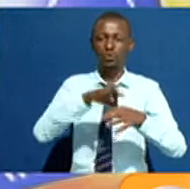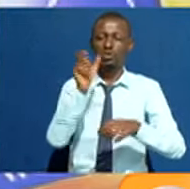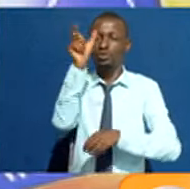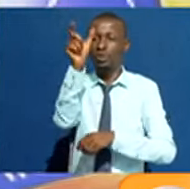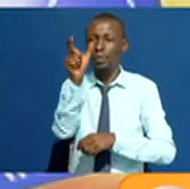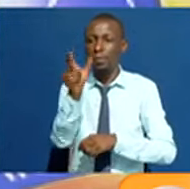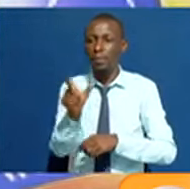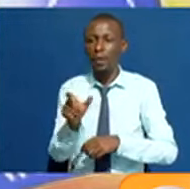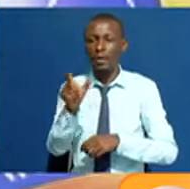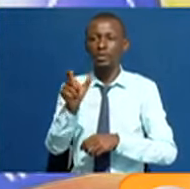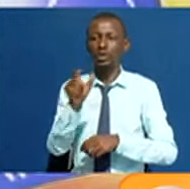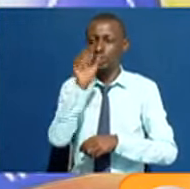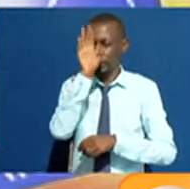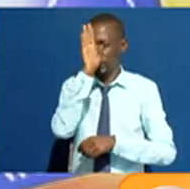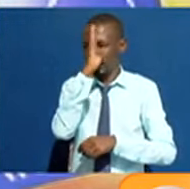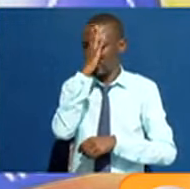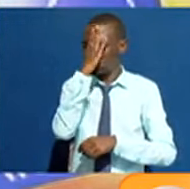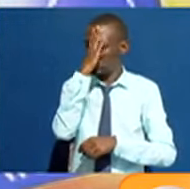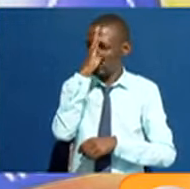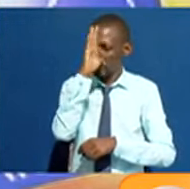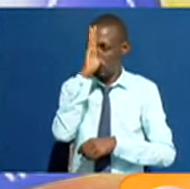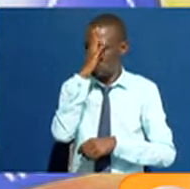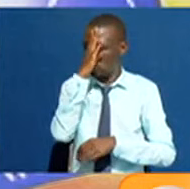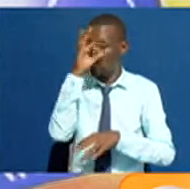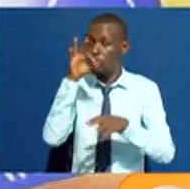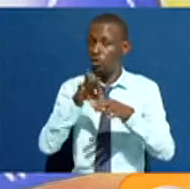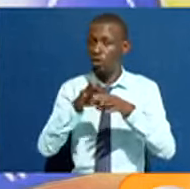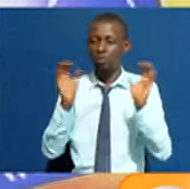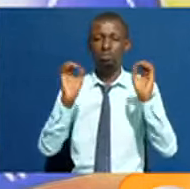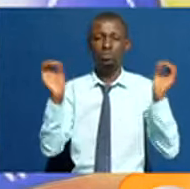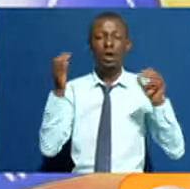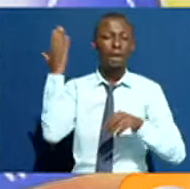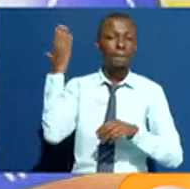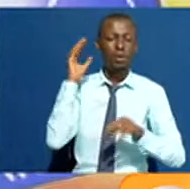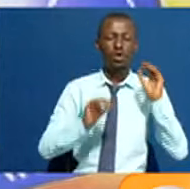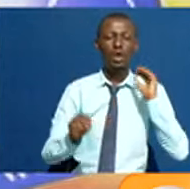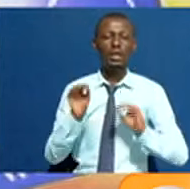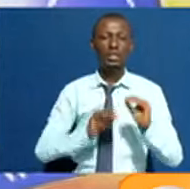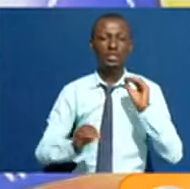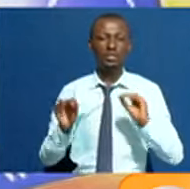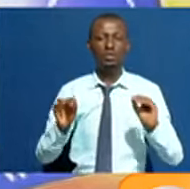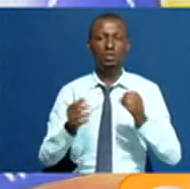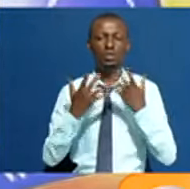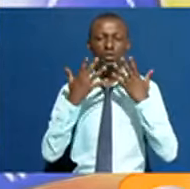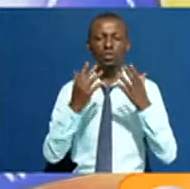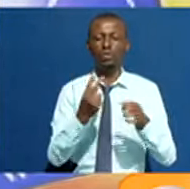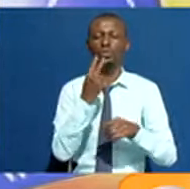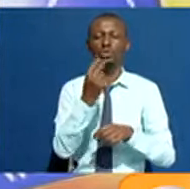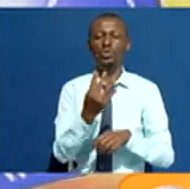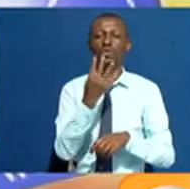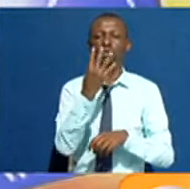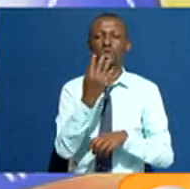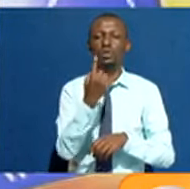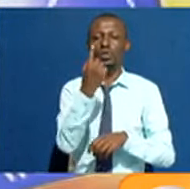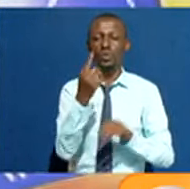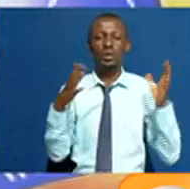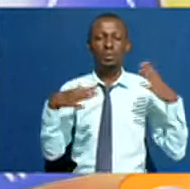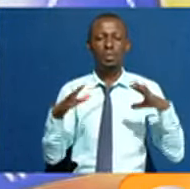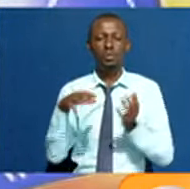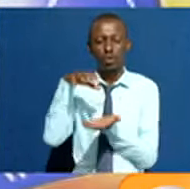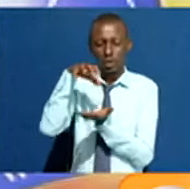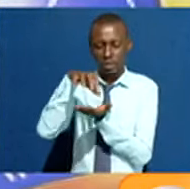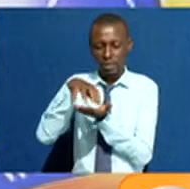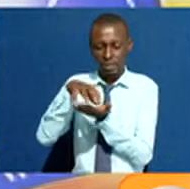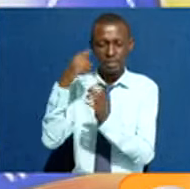persons of questionable character. In the last election, they released a list of 241 candidates with pending